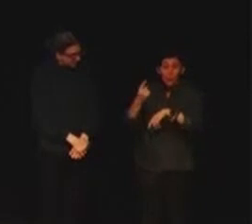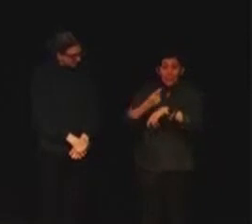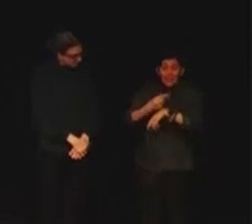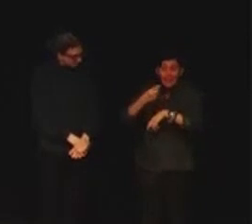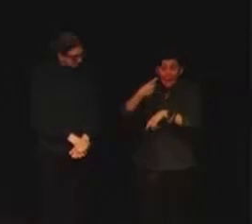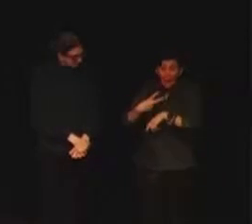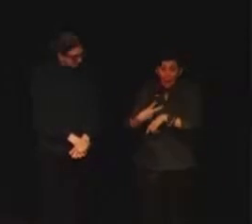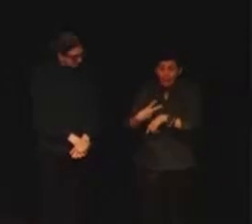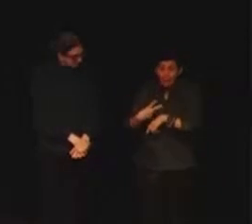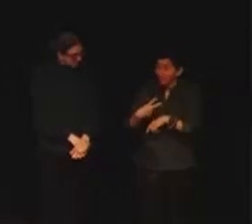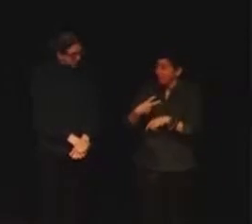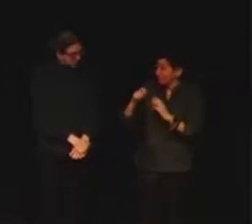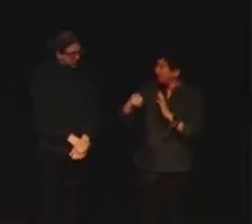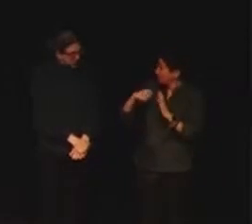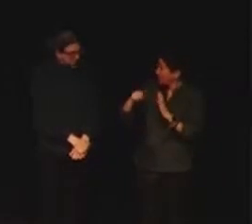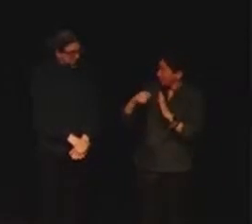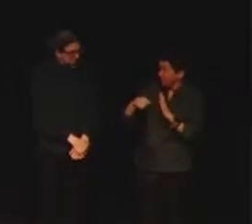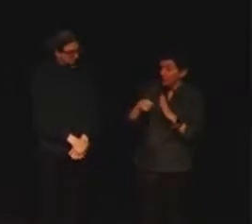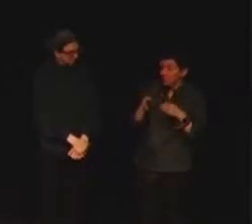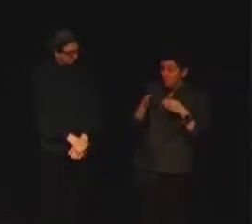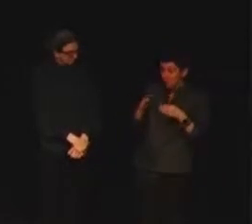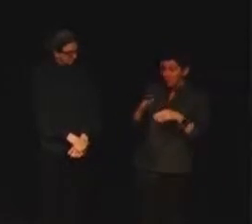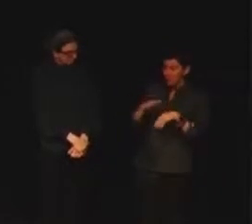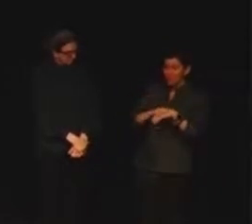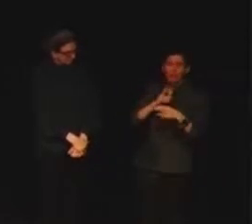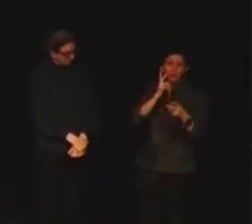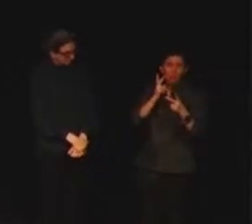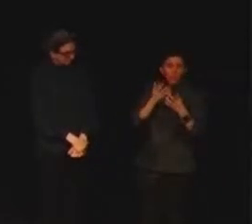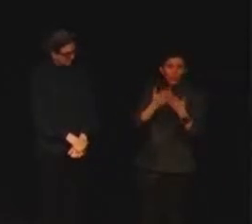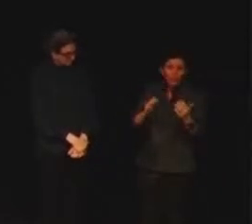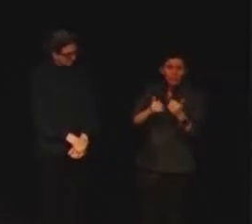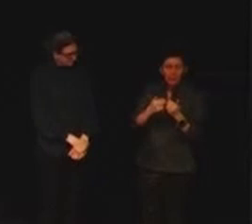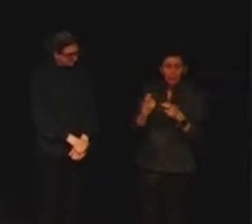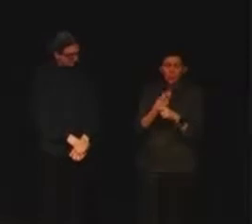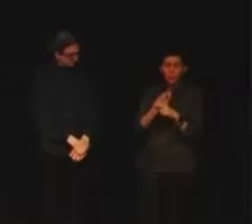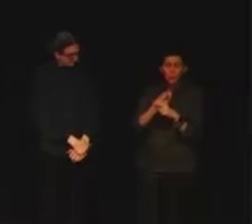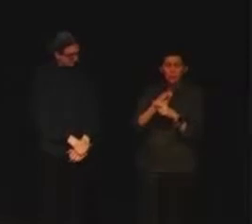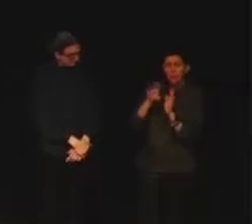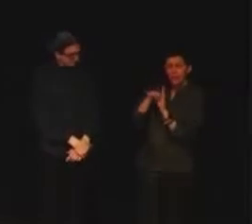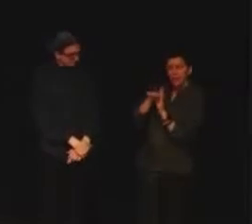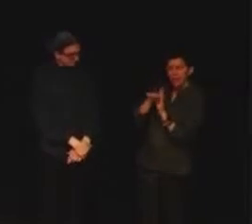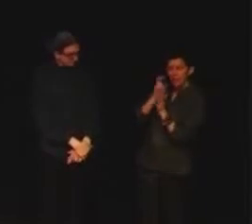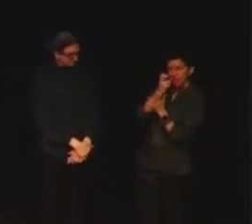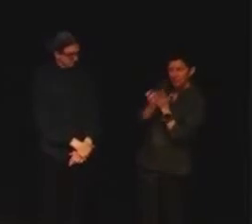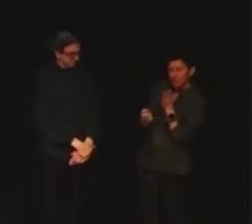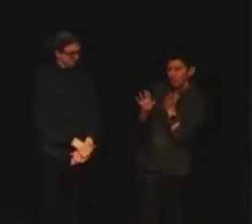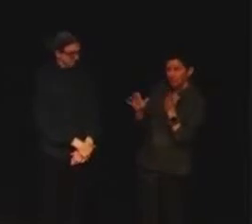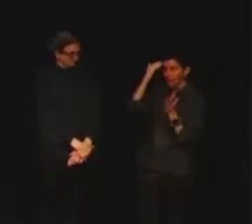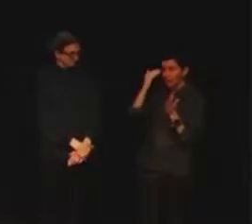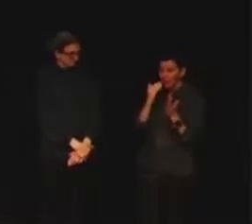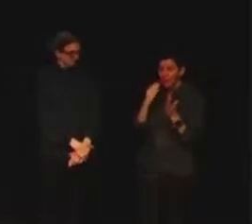got to spend that time focusing on the visuals and how to use the camera to get inside your head and how to figure out